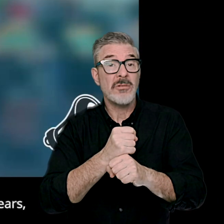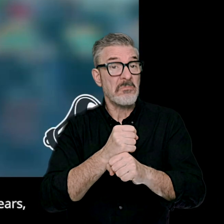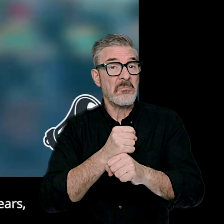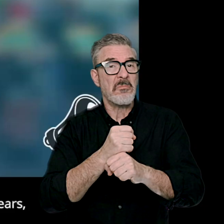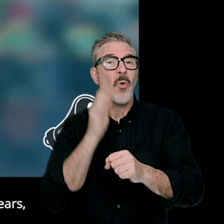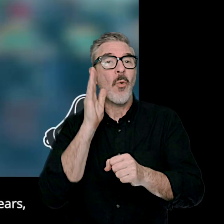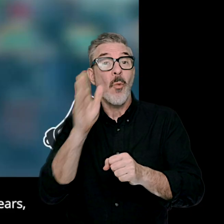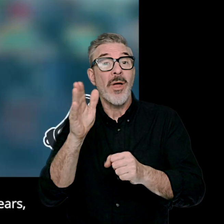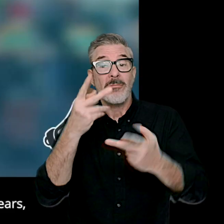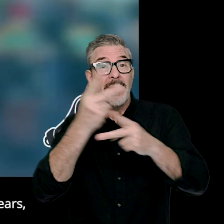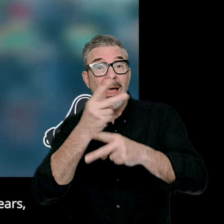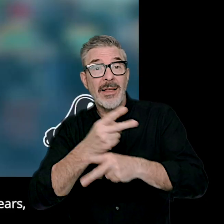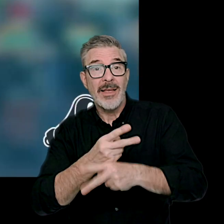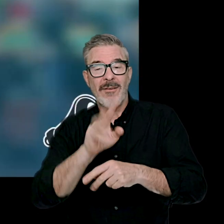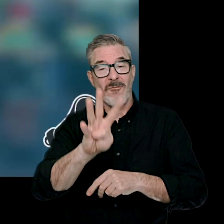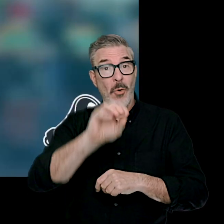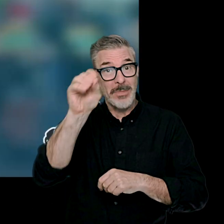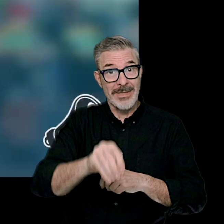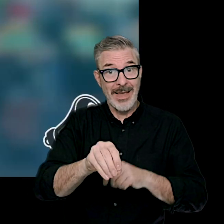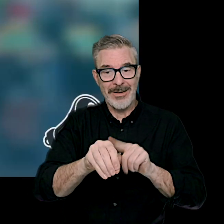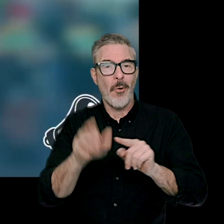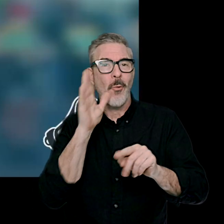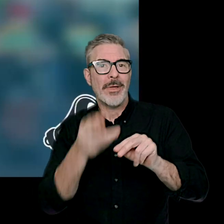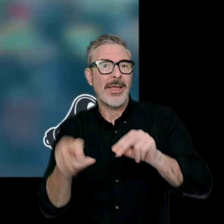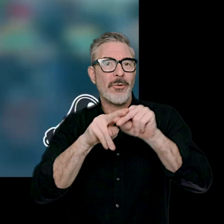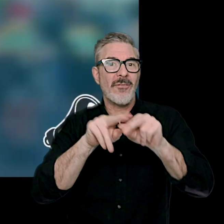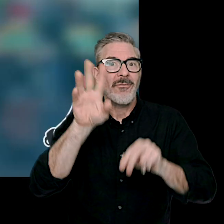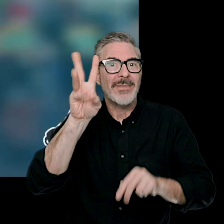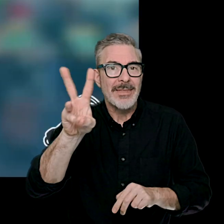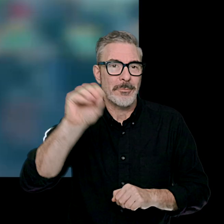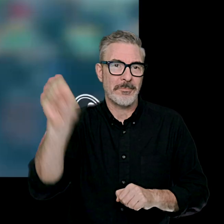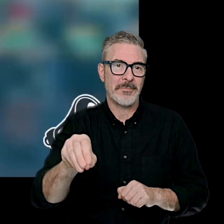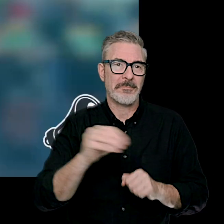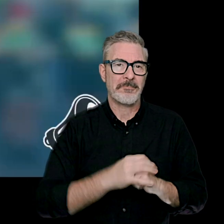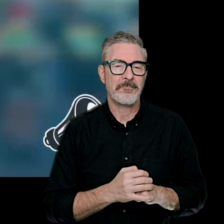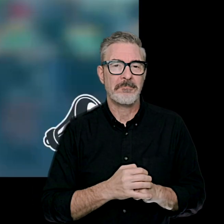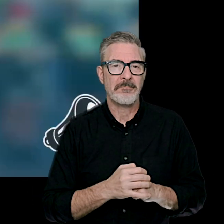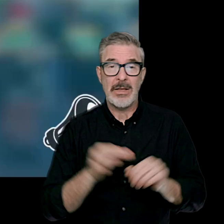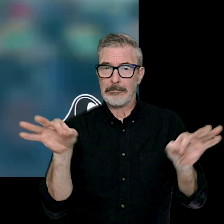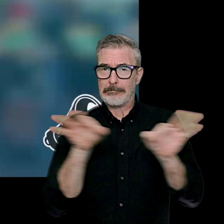note that if you've worked longer than 5 years, that 4% increases to 6%.